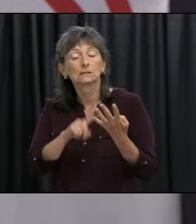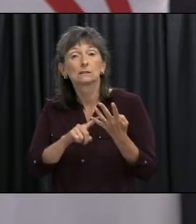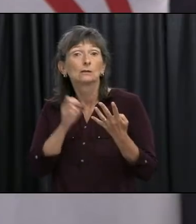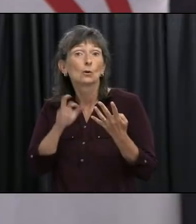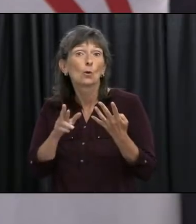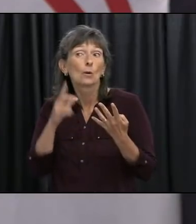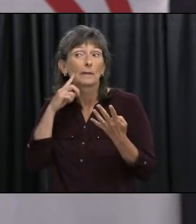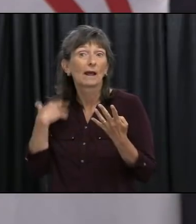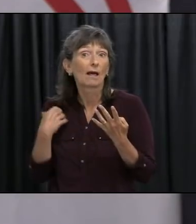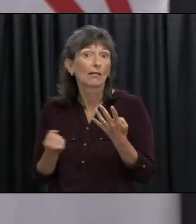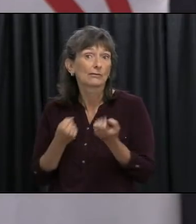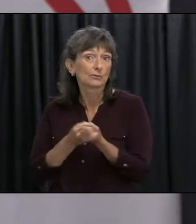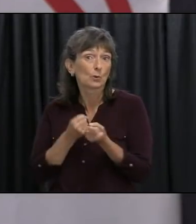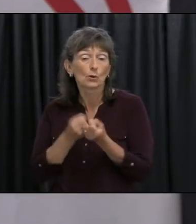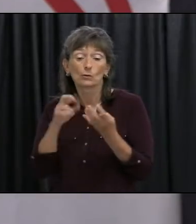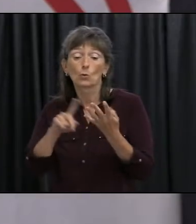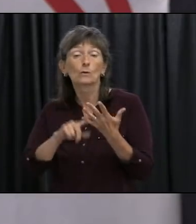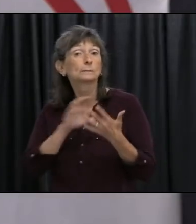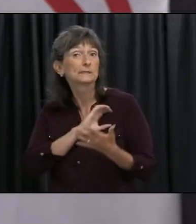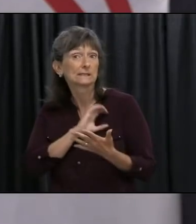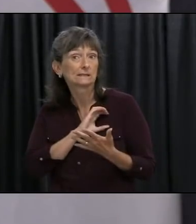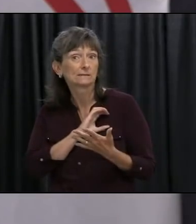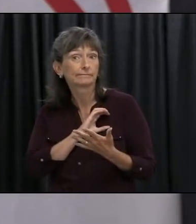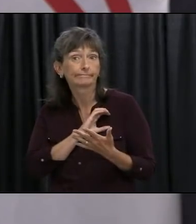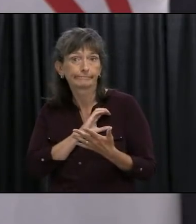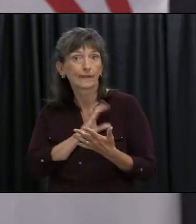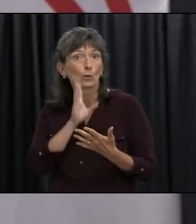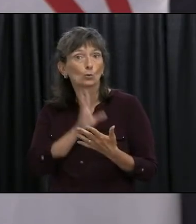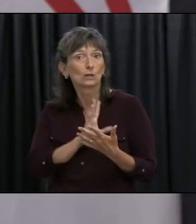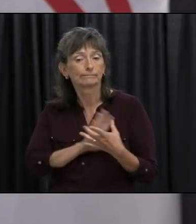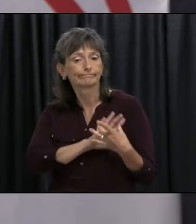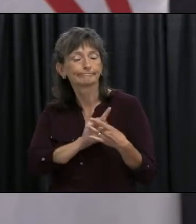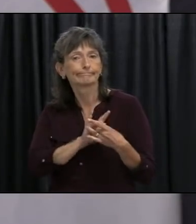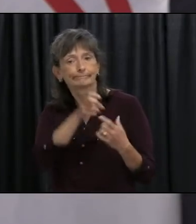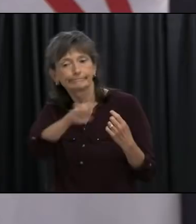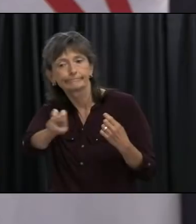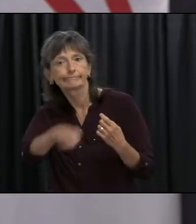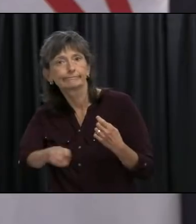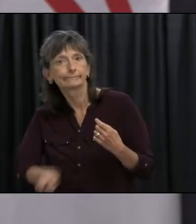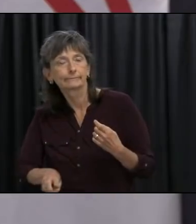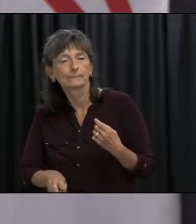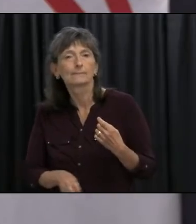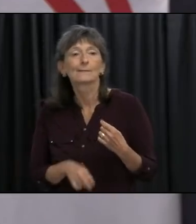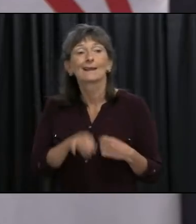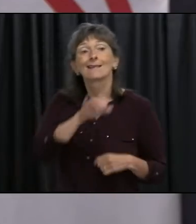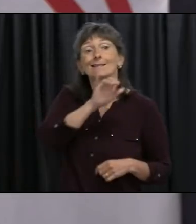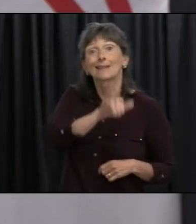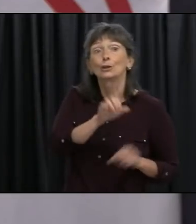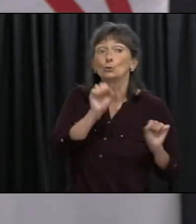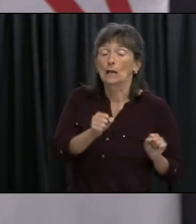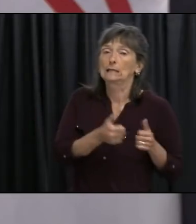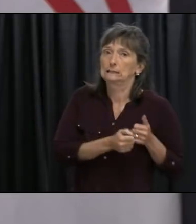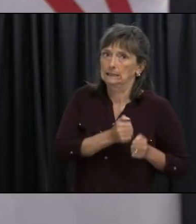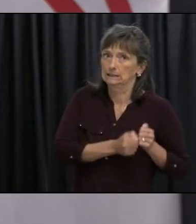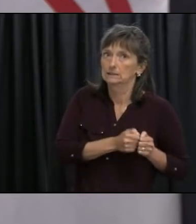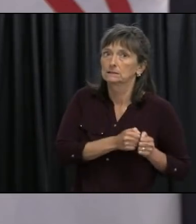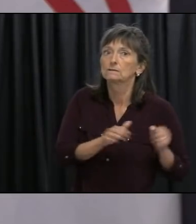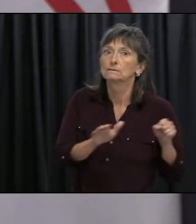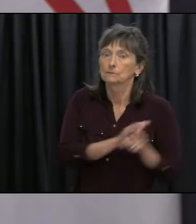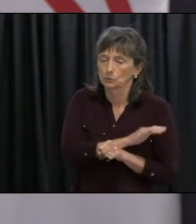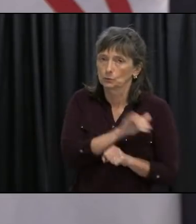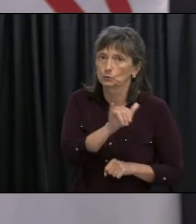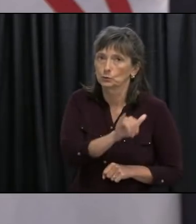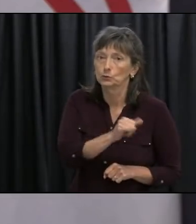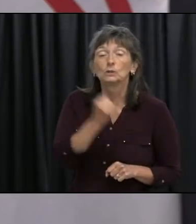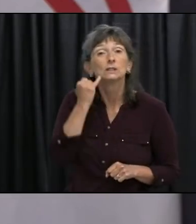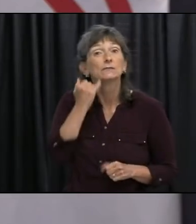direction of medical or policing services. The Domestic Violence Helpline is fully text-enabled and provides additional